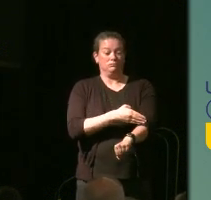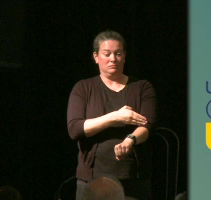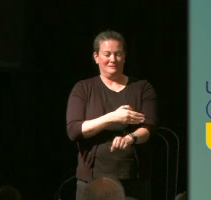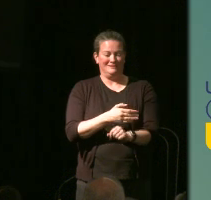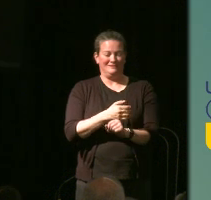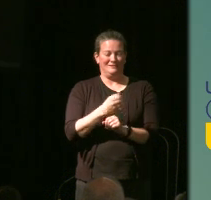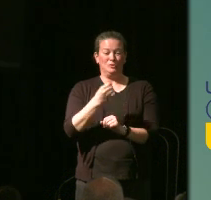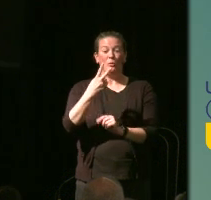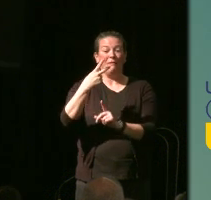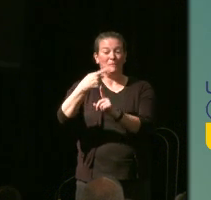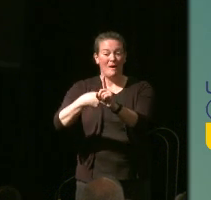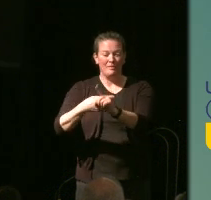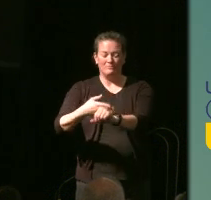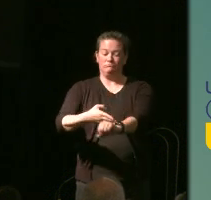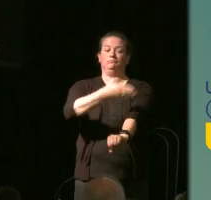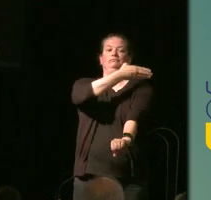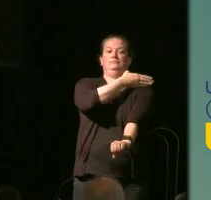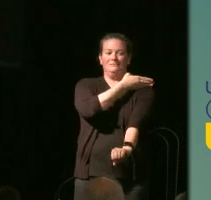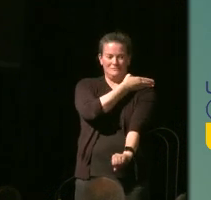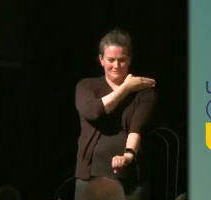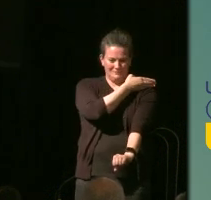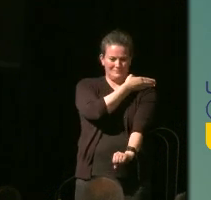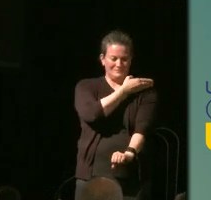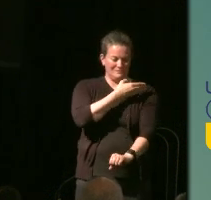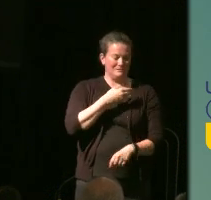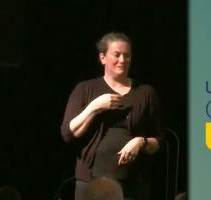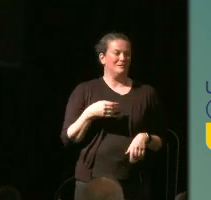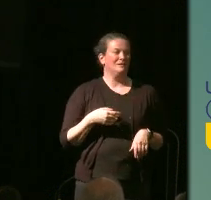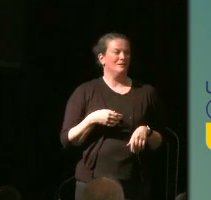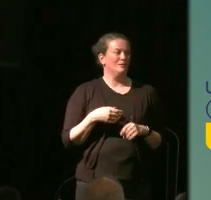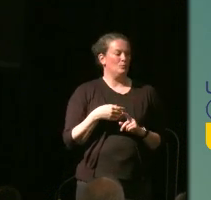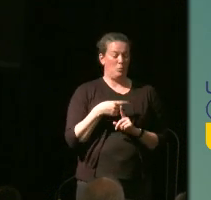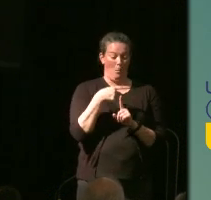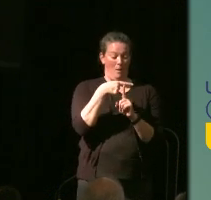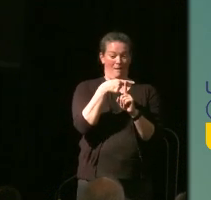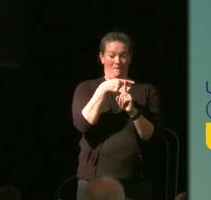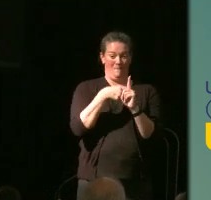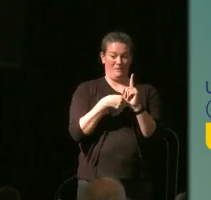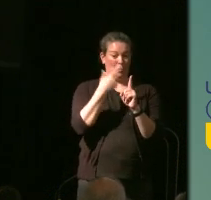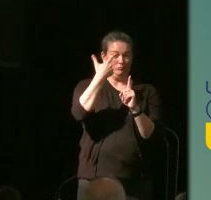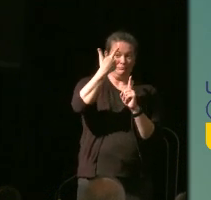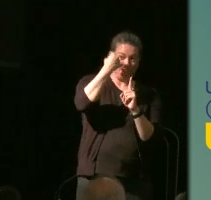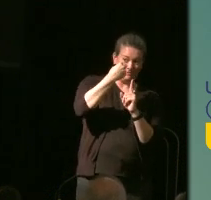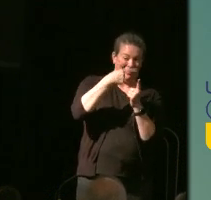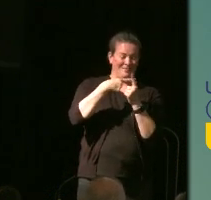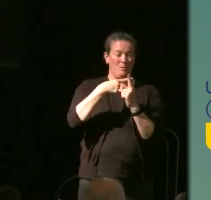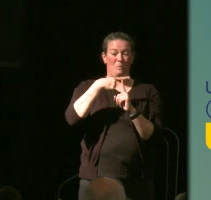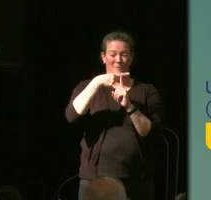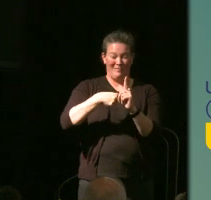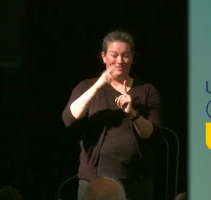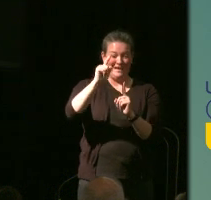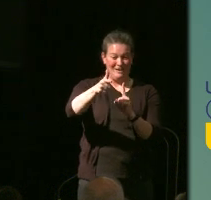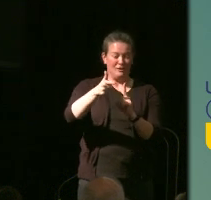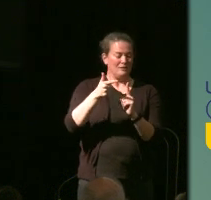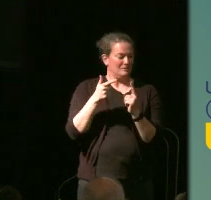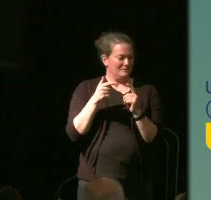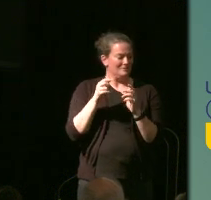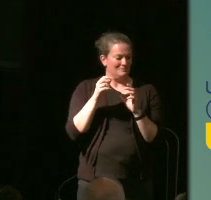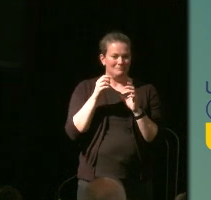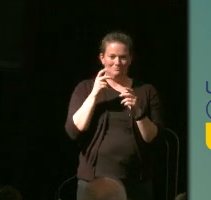3 lines on the eye chart, right? So a month after the treatment, patients were already seeing better, and that's obviously exciting to